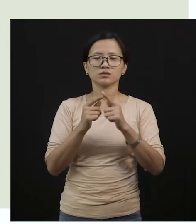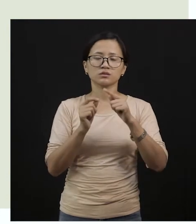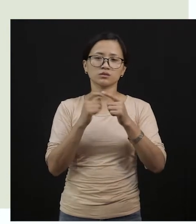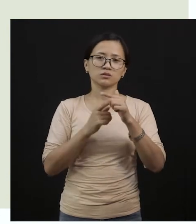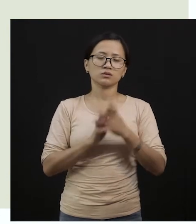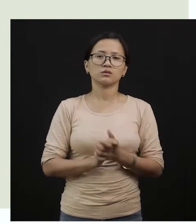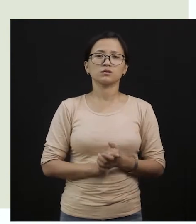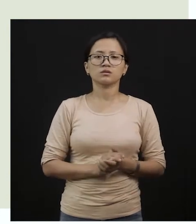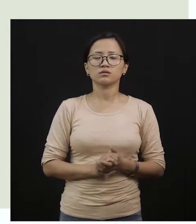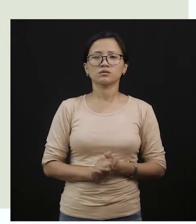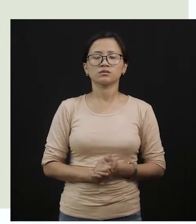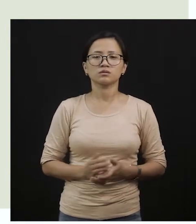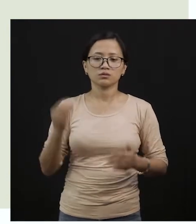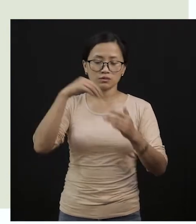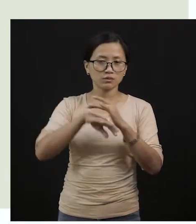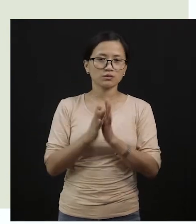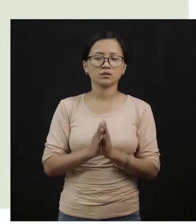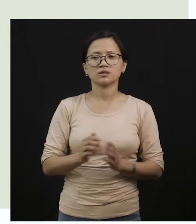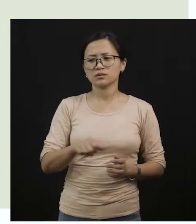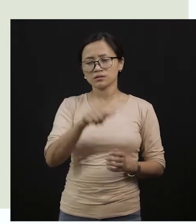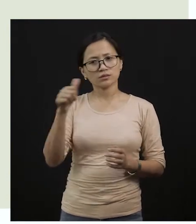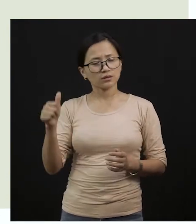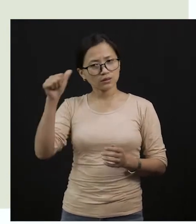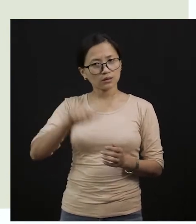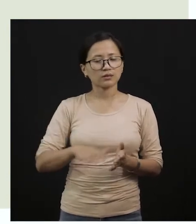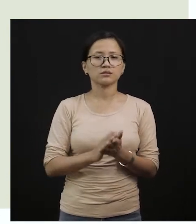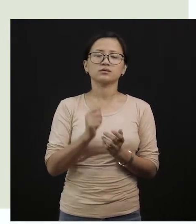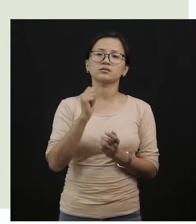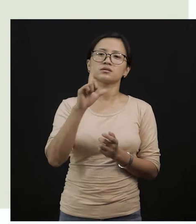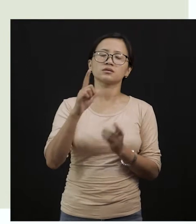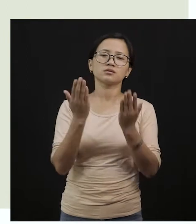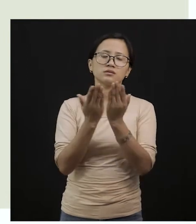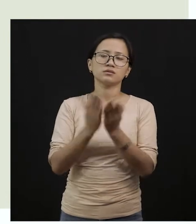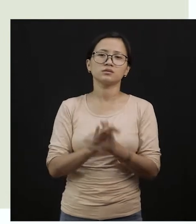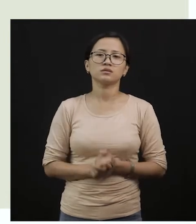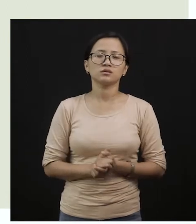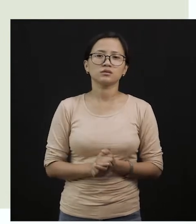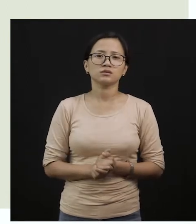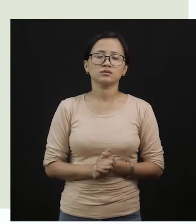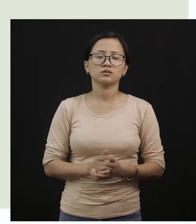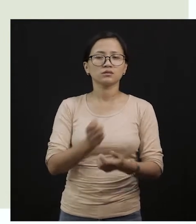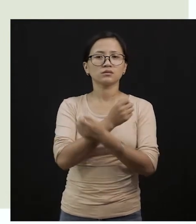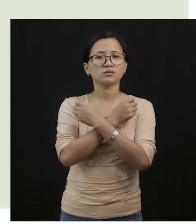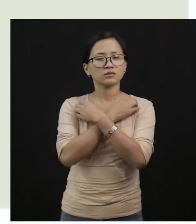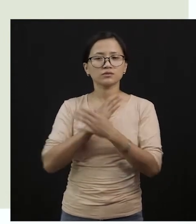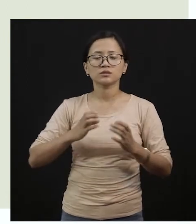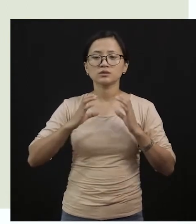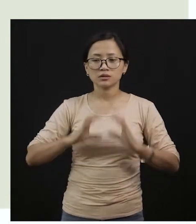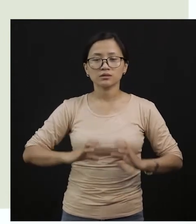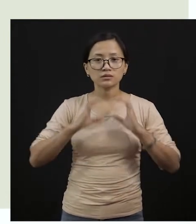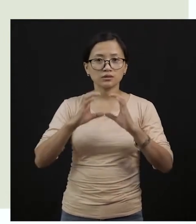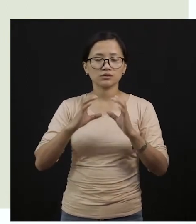give you the word meanings before I get into any lesson. Okay, I'm sure you keep memorizing that also. I would also love to encourage